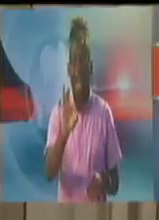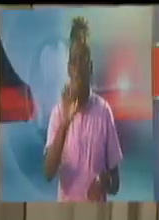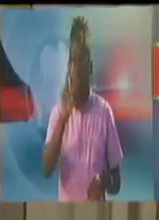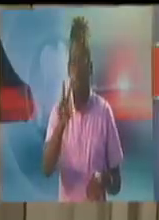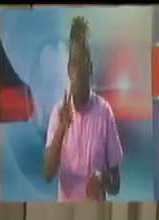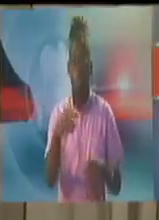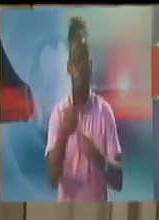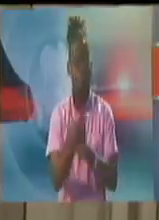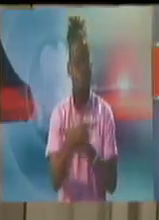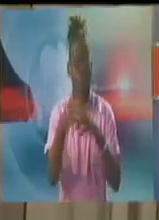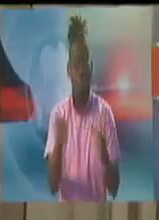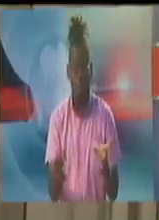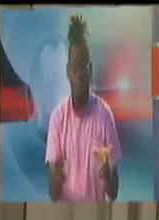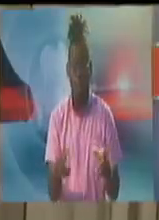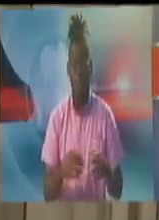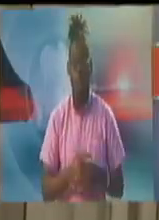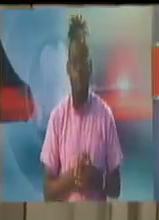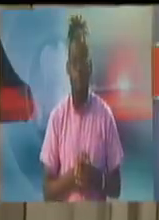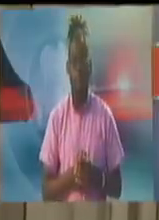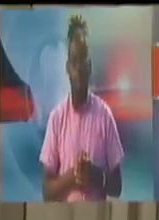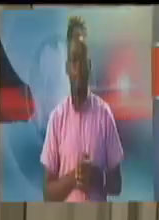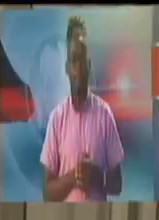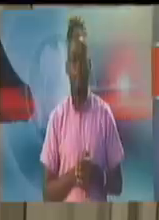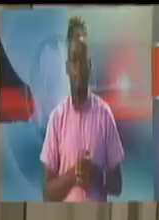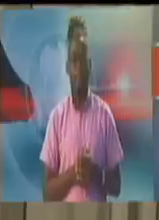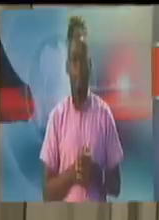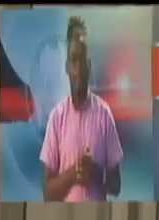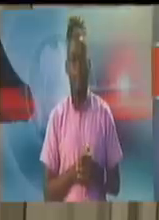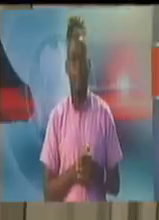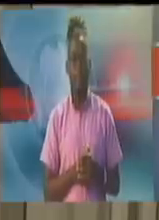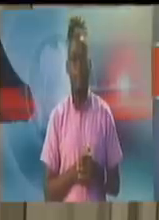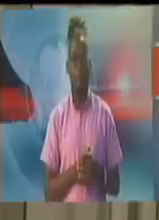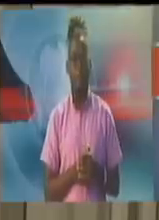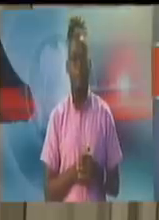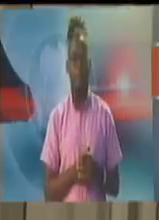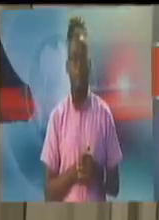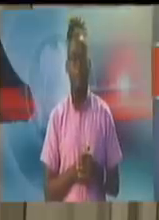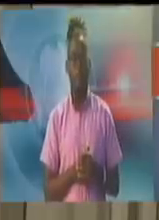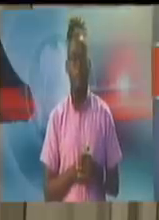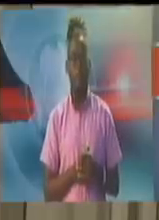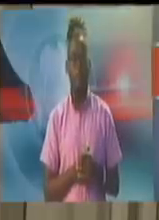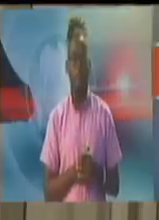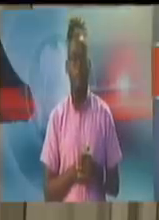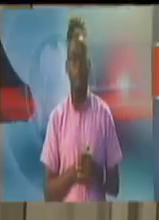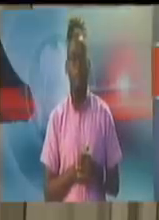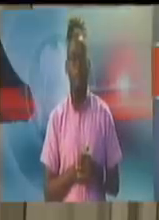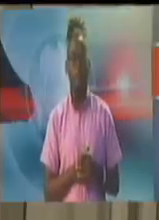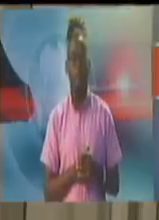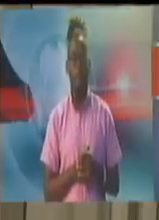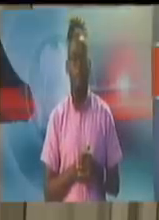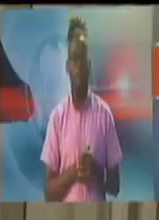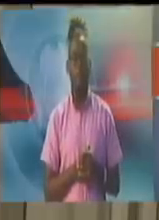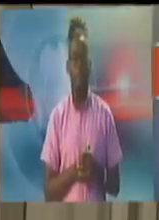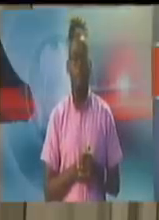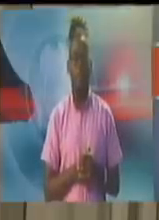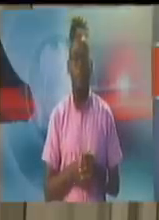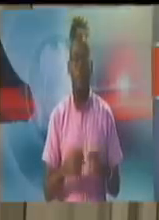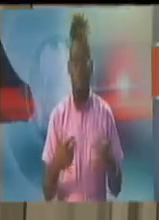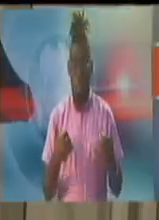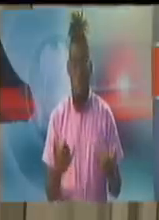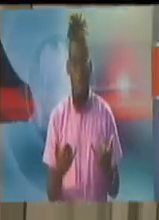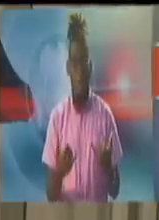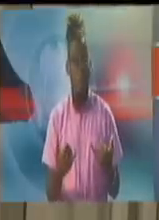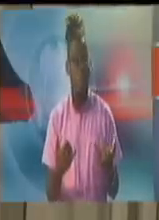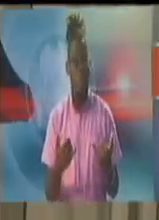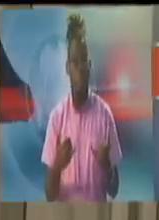other three will be utilized by persons that we will put if and when the time becomes ready. So we're right now at the DB